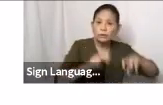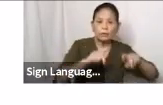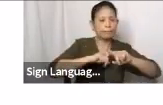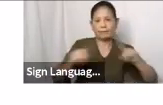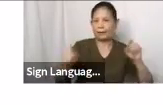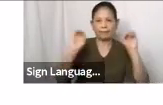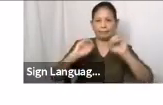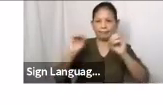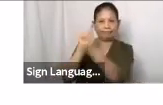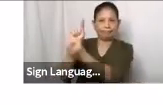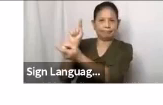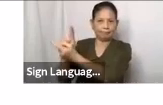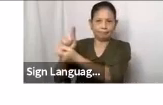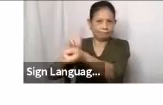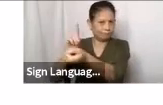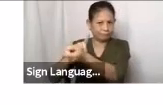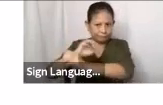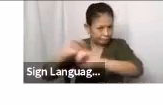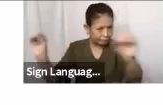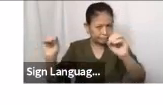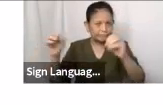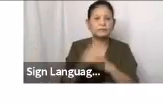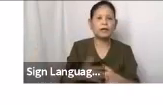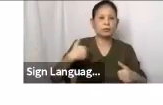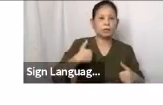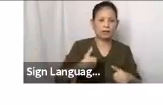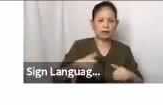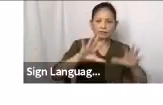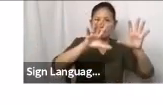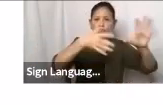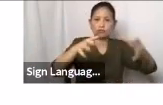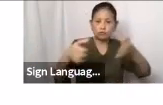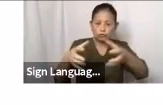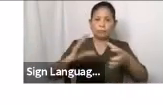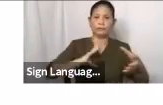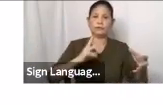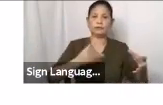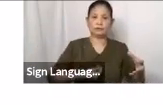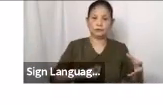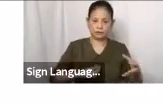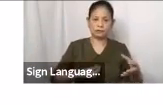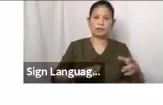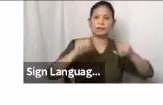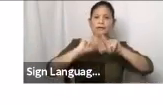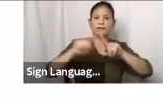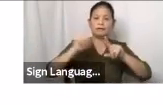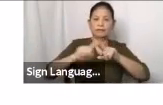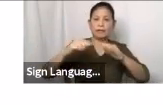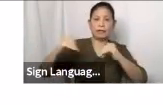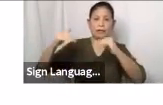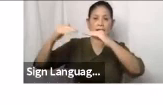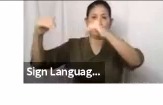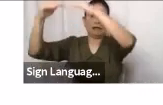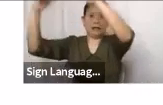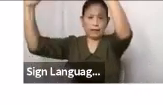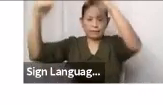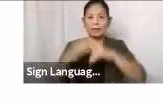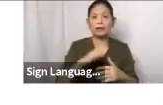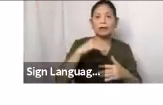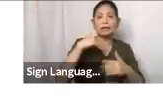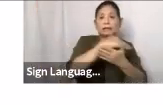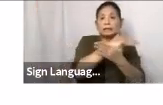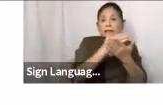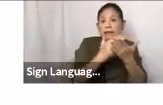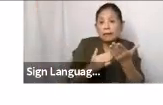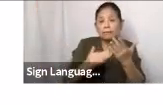have a group of different transgenders from different class. So those who are a little bit